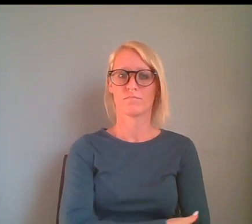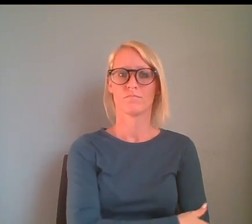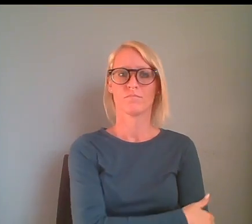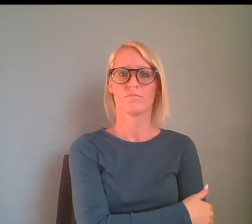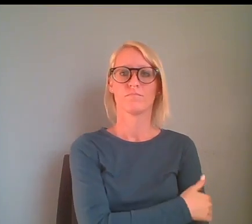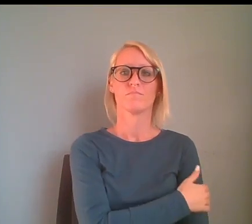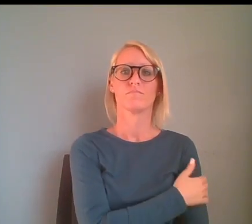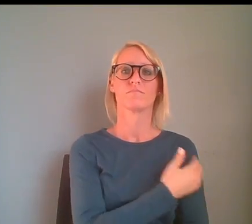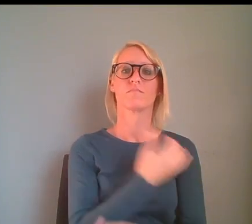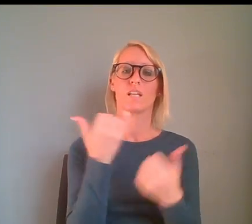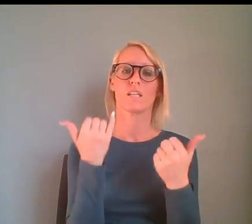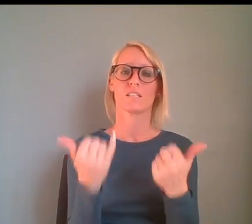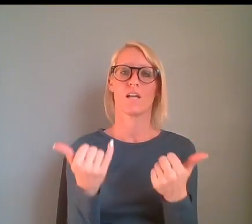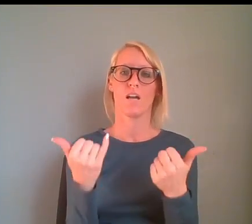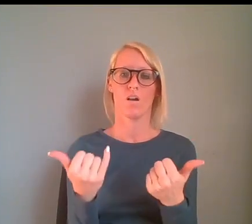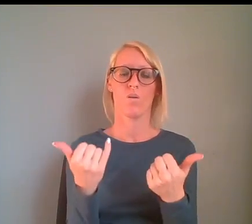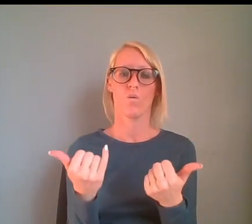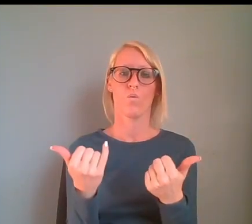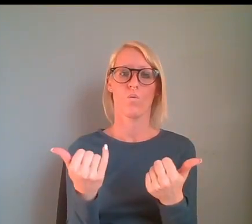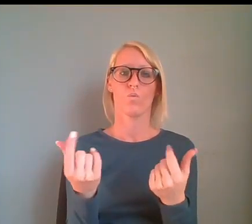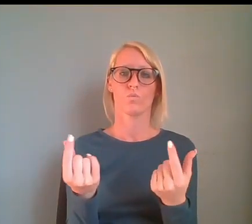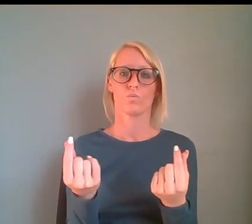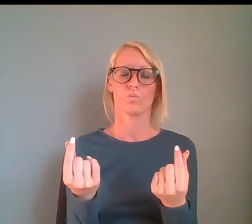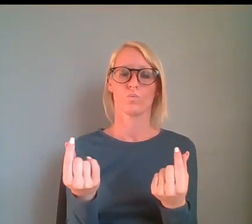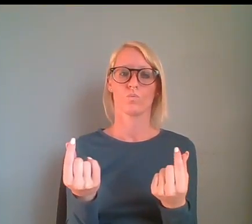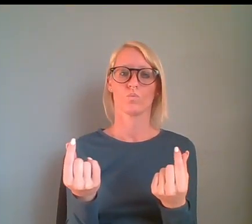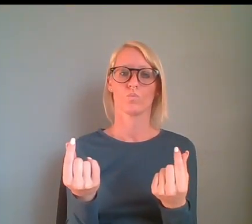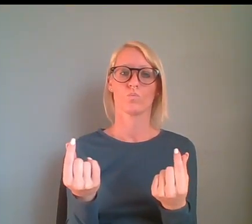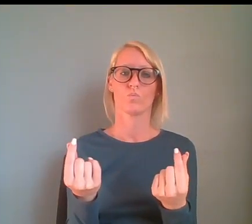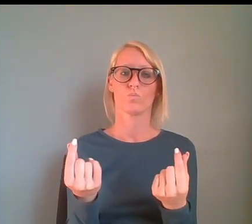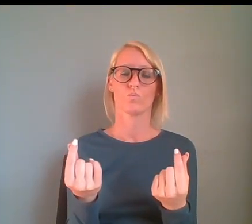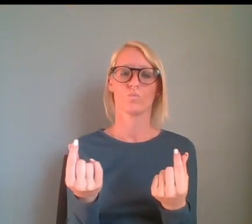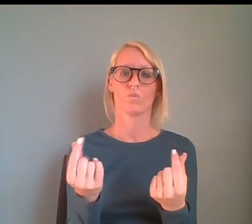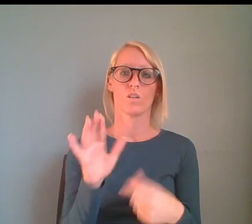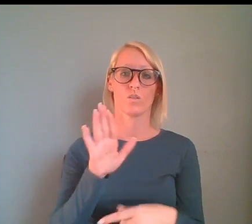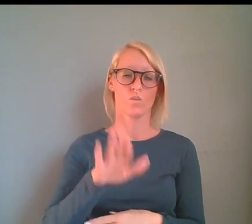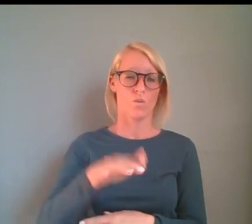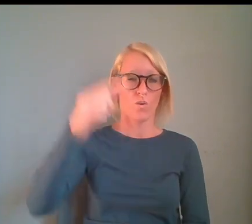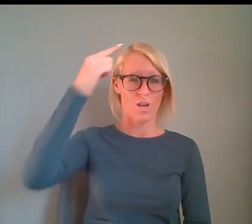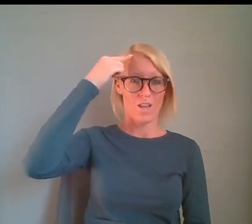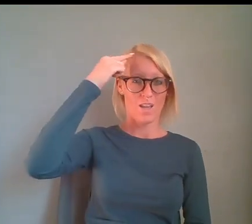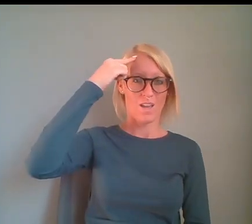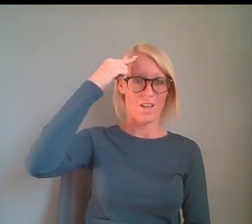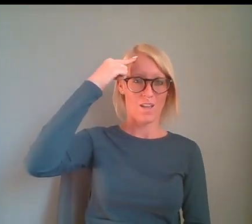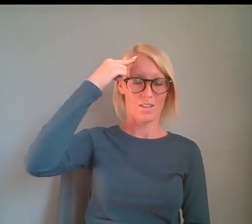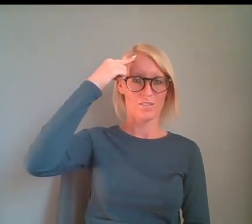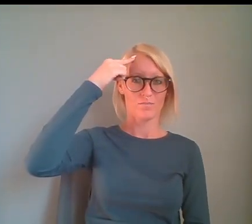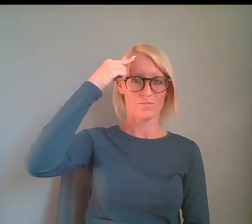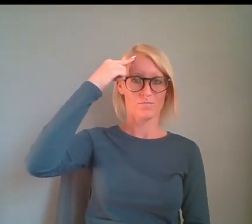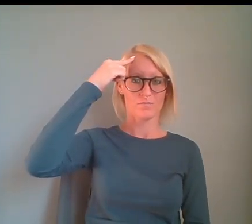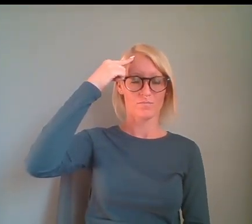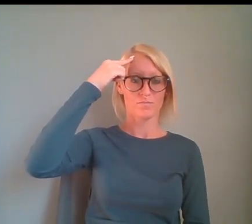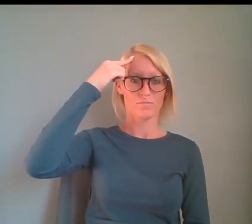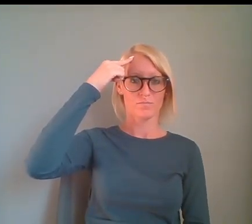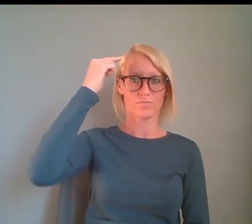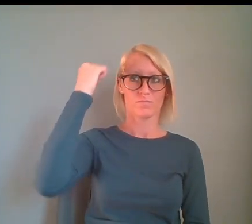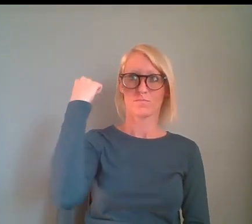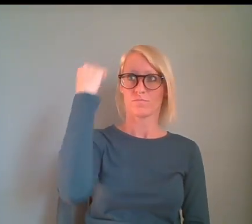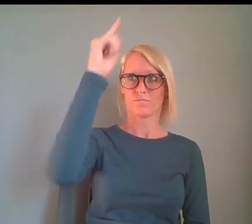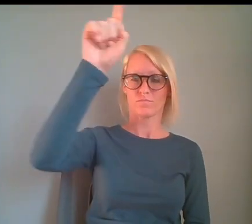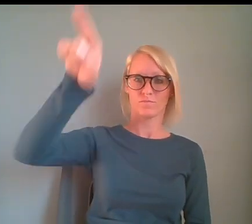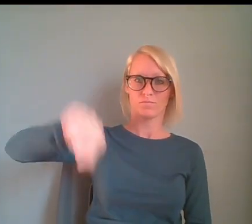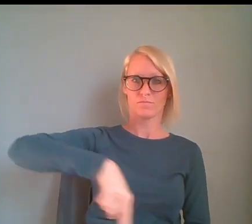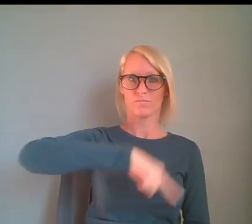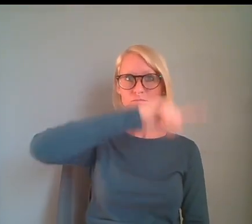So the next thing I want you to do is divide your head. So you're going to make a